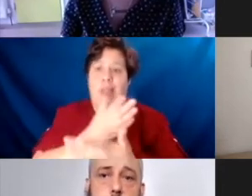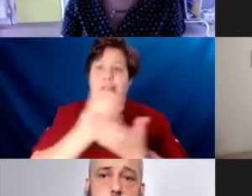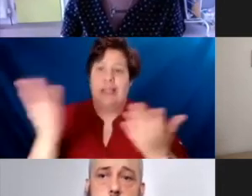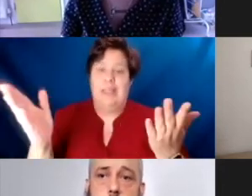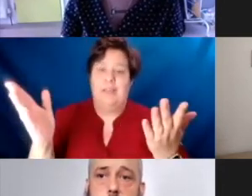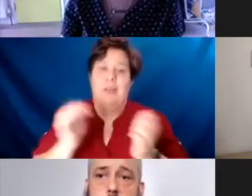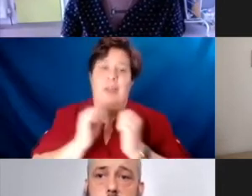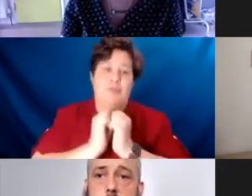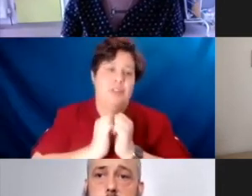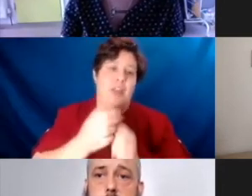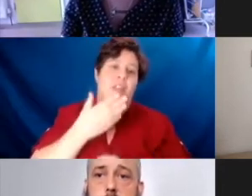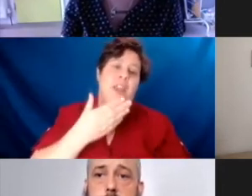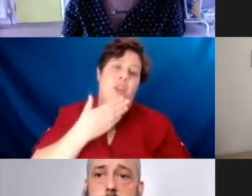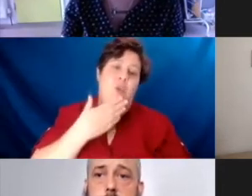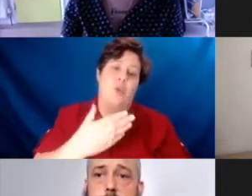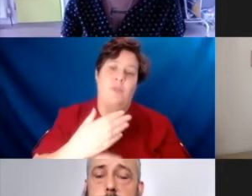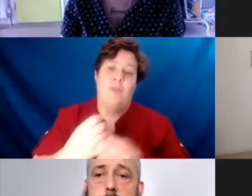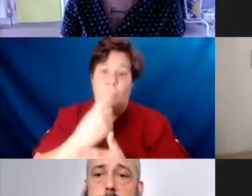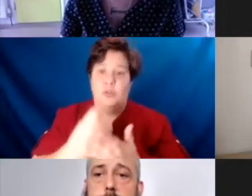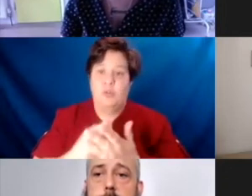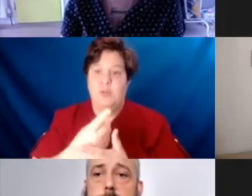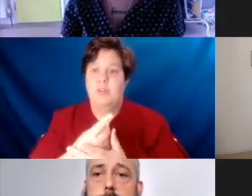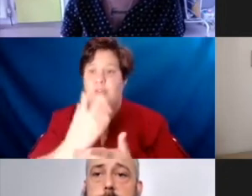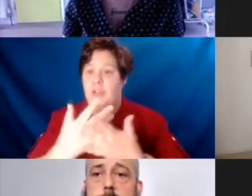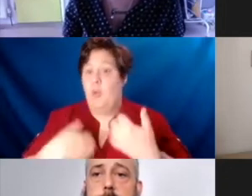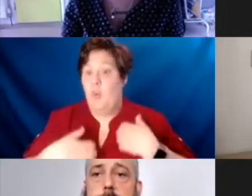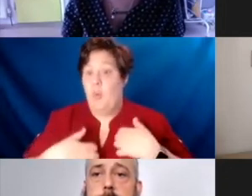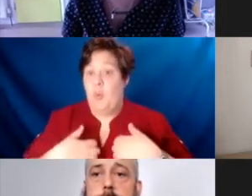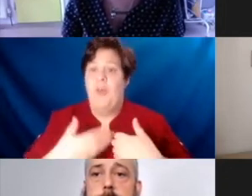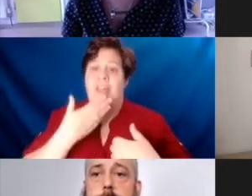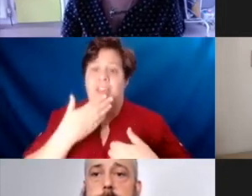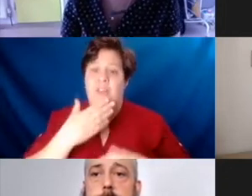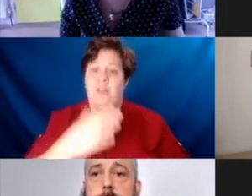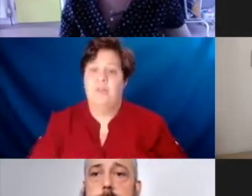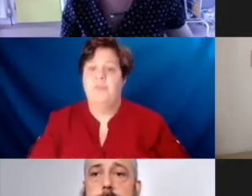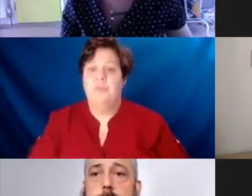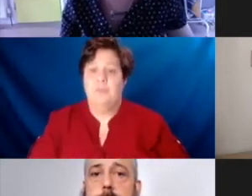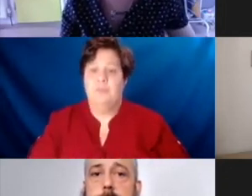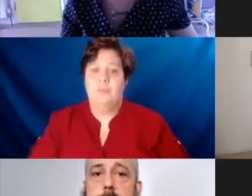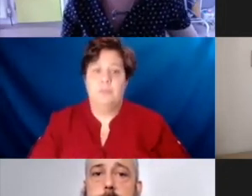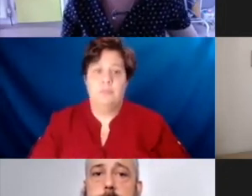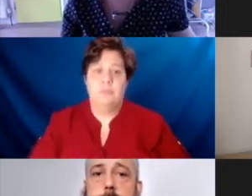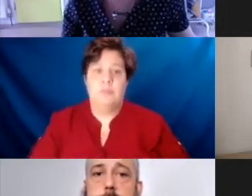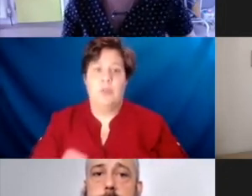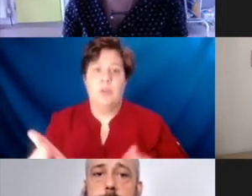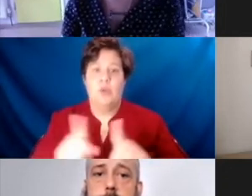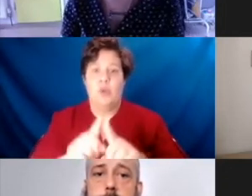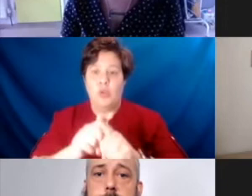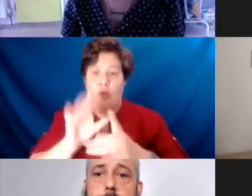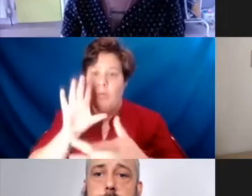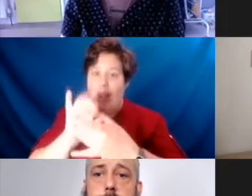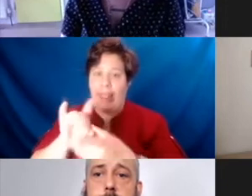appreciate, and thank you so much for this opportunity. It's really exciting. Absolute pleasure. Thank you. I also just left a link